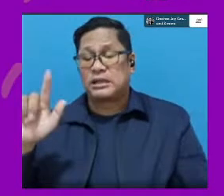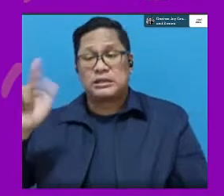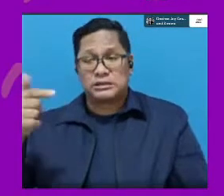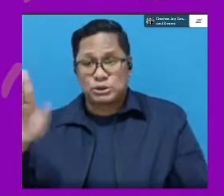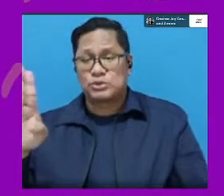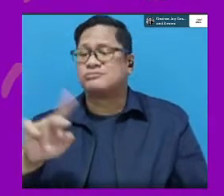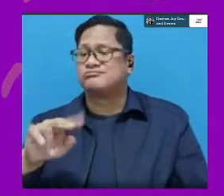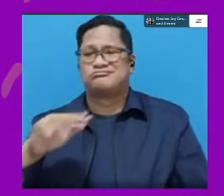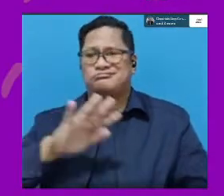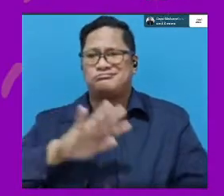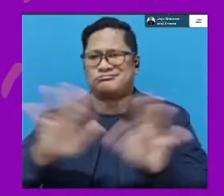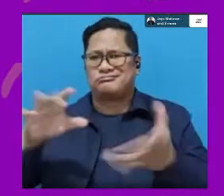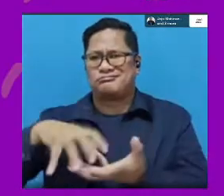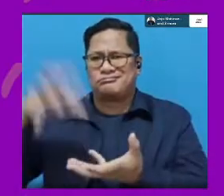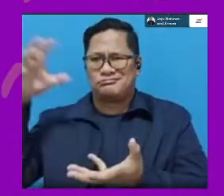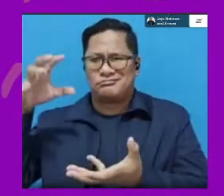rich.